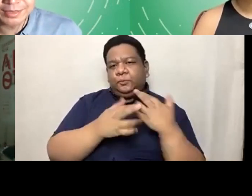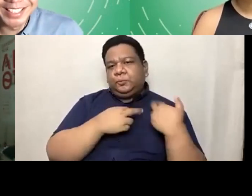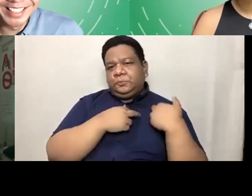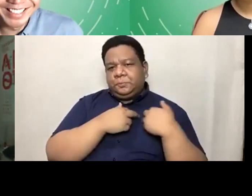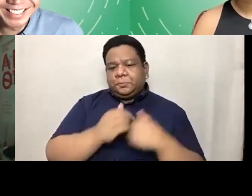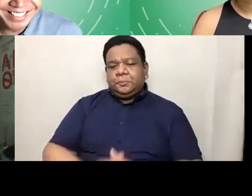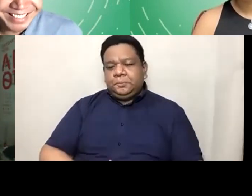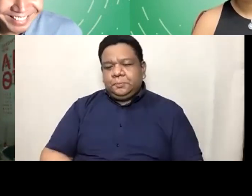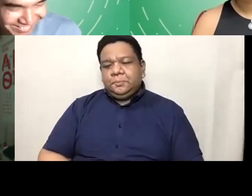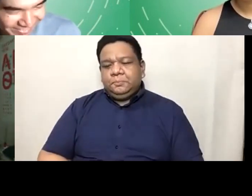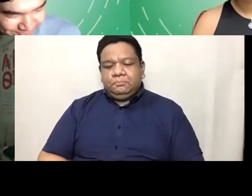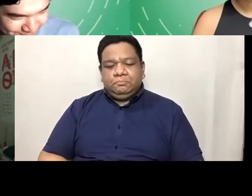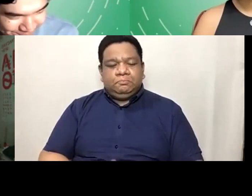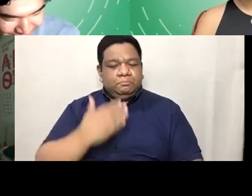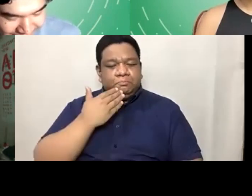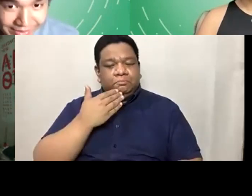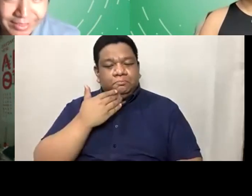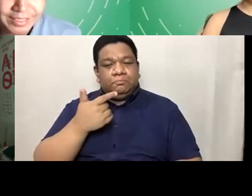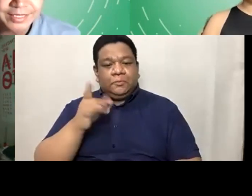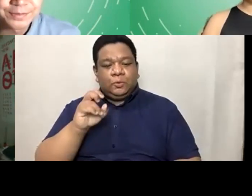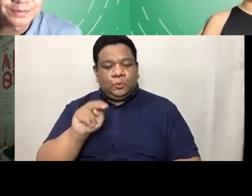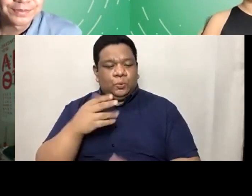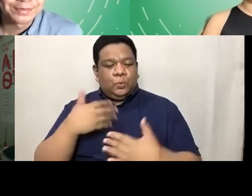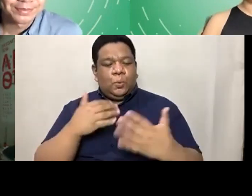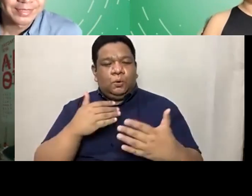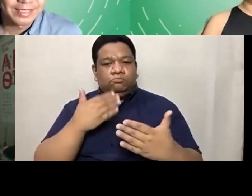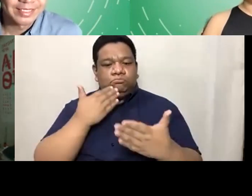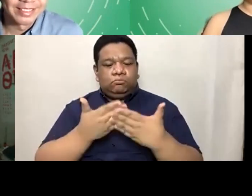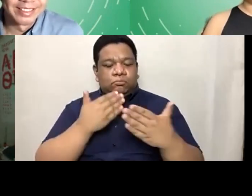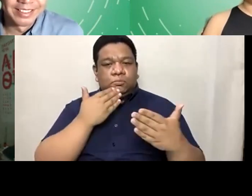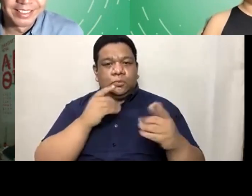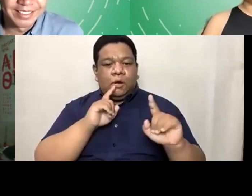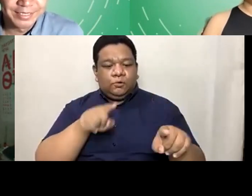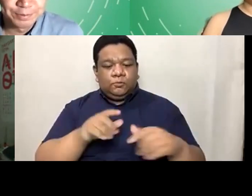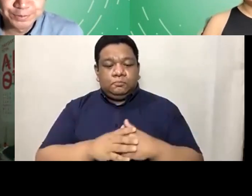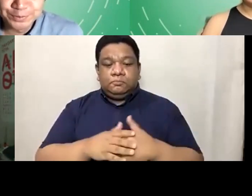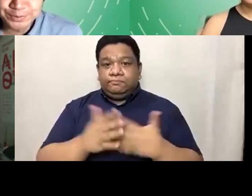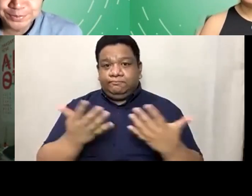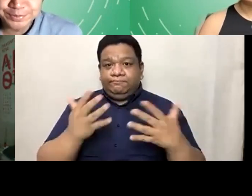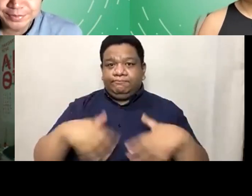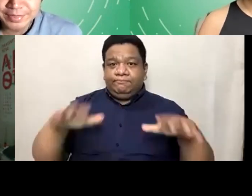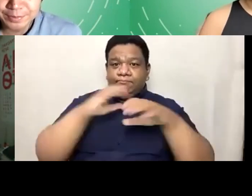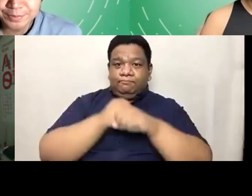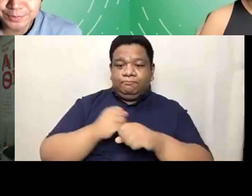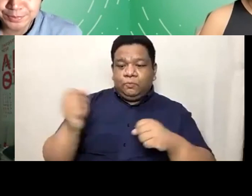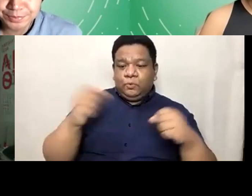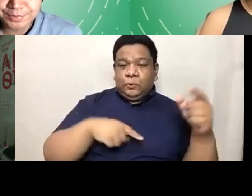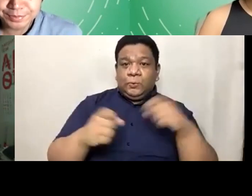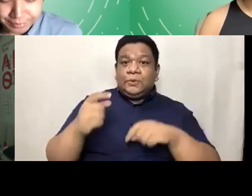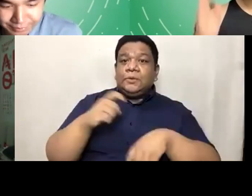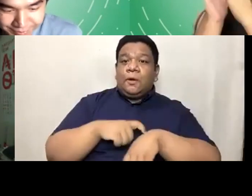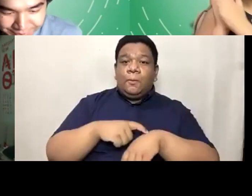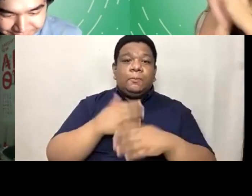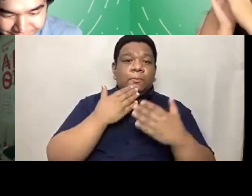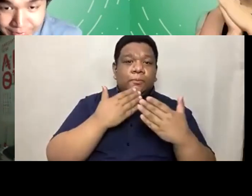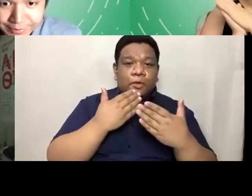Yeah. Thank you, Sir Gideon. That was a very insightful answer. So, everyone, that concludes our Q&A. So, thank you all so